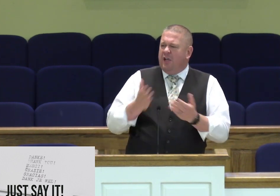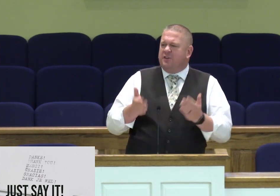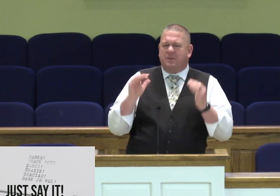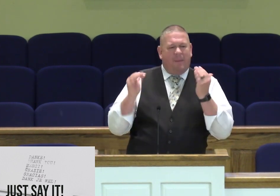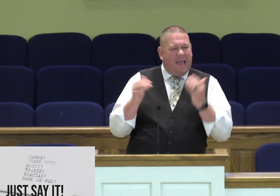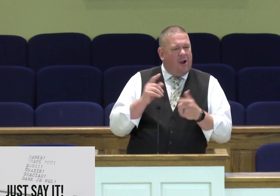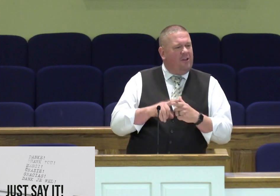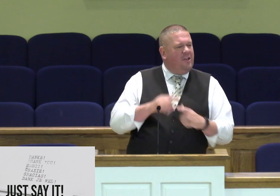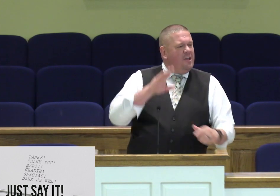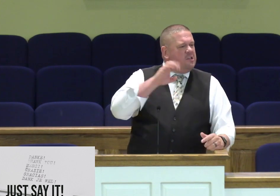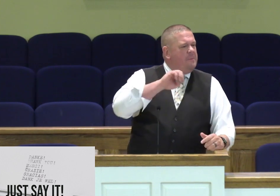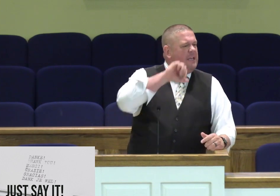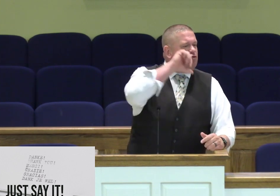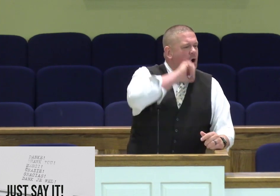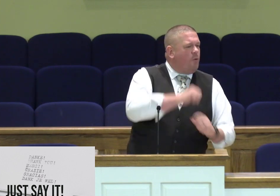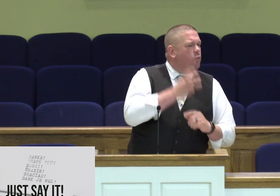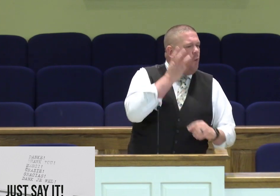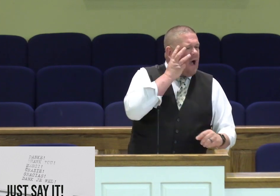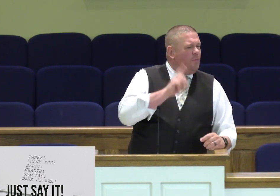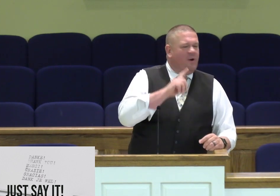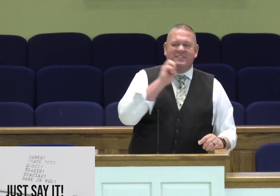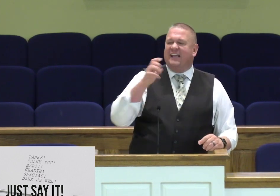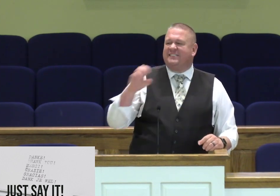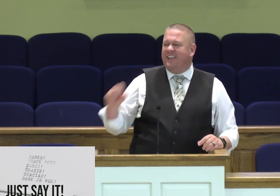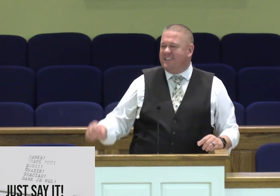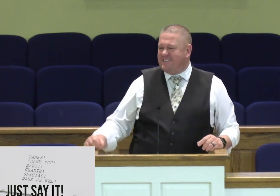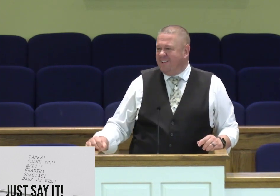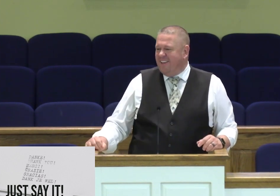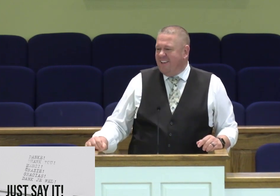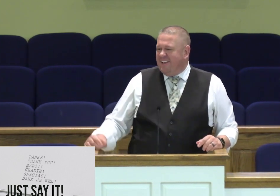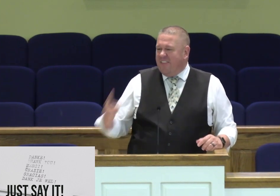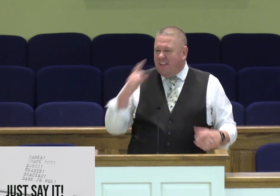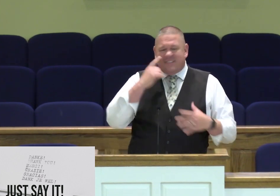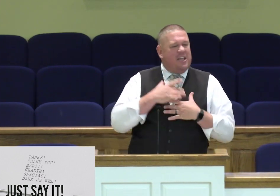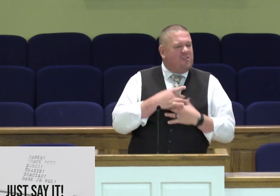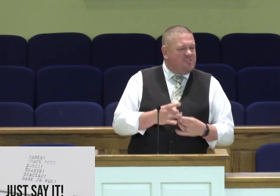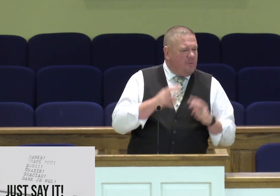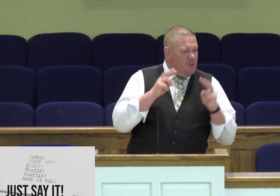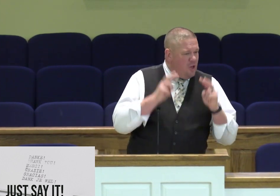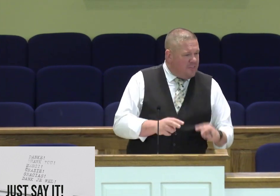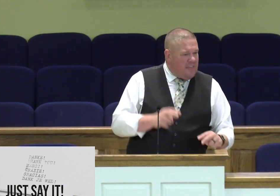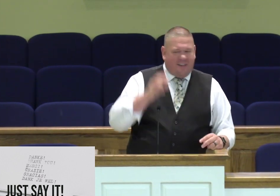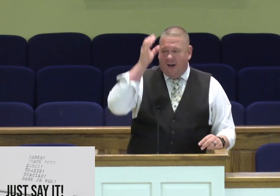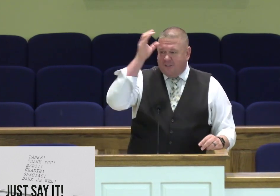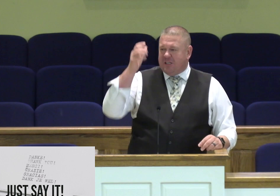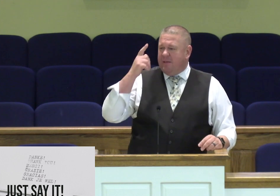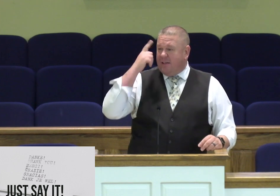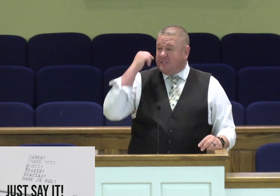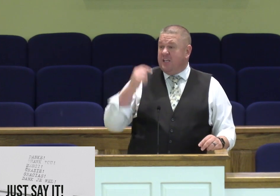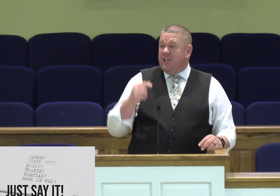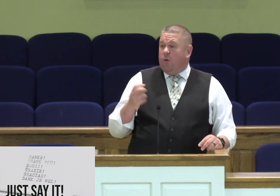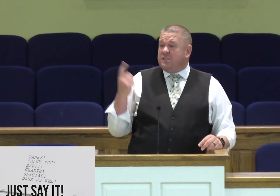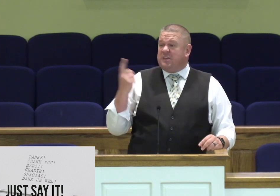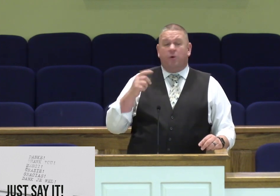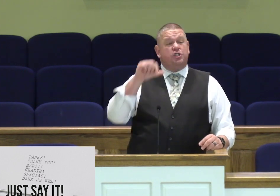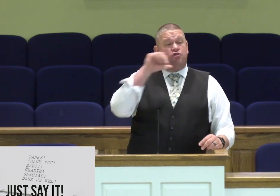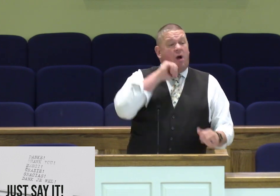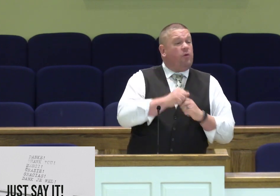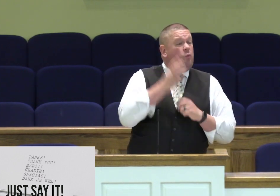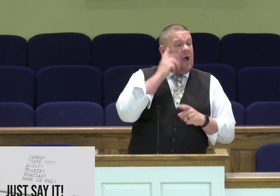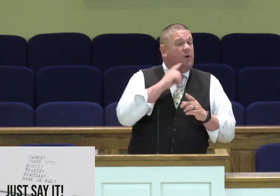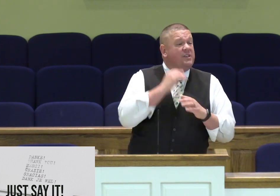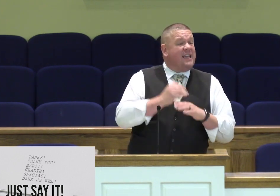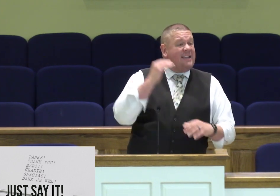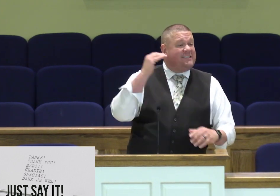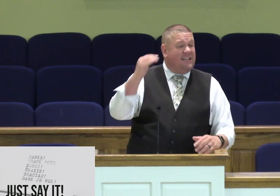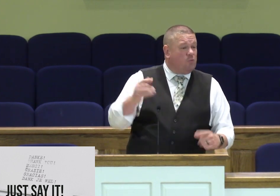fullness here is compared to being drunk with wine when it's excess. I think it's interesting when you look at that concept, because when someone is drunk with